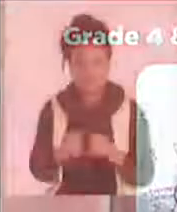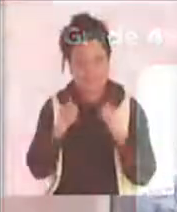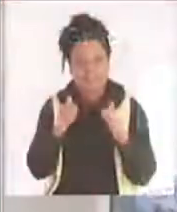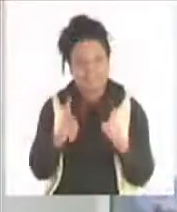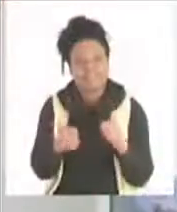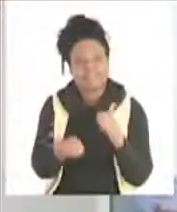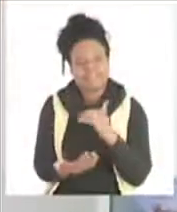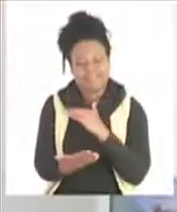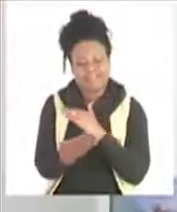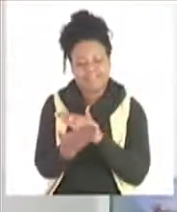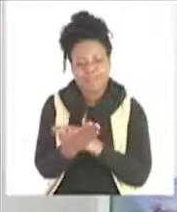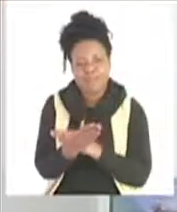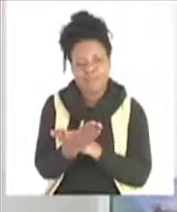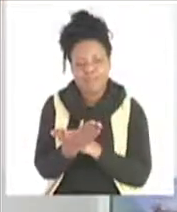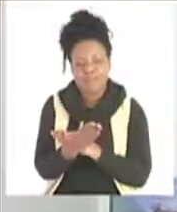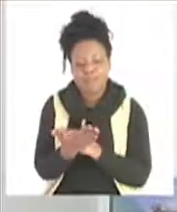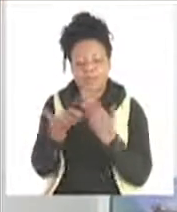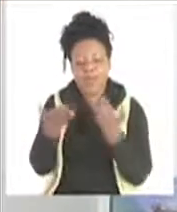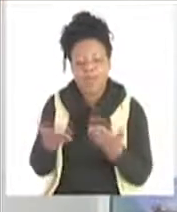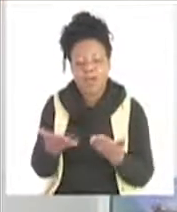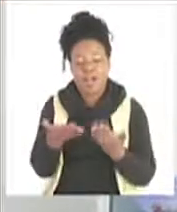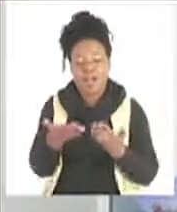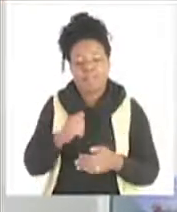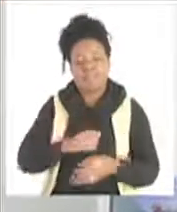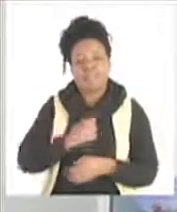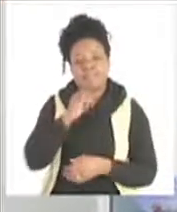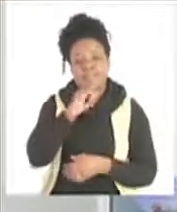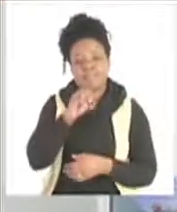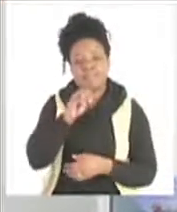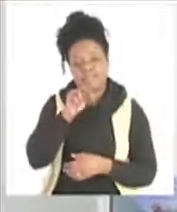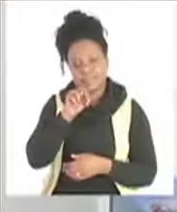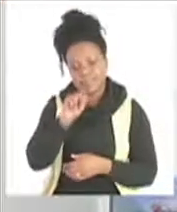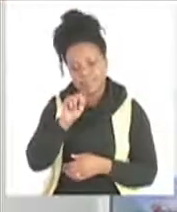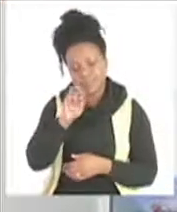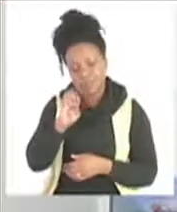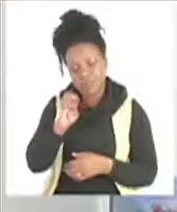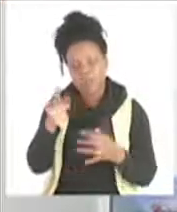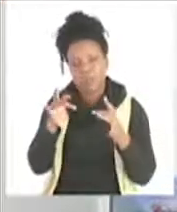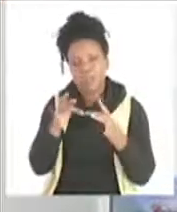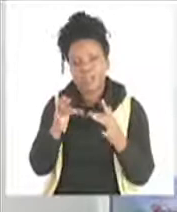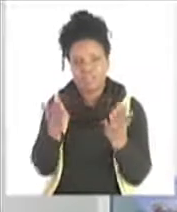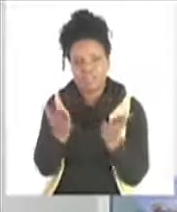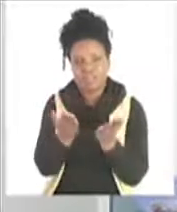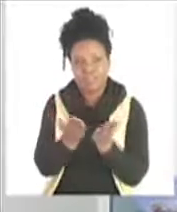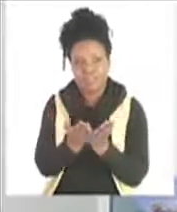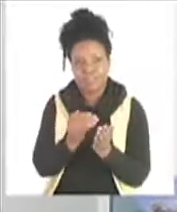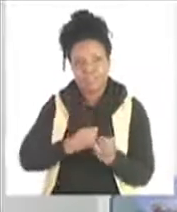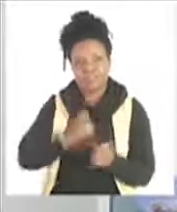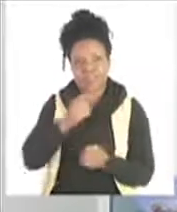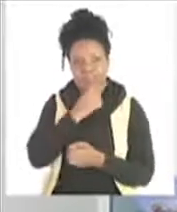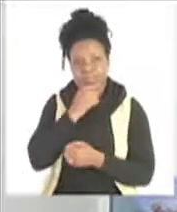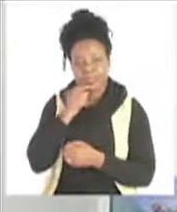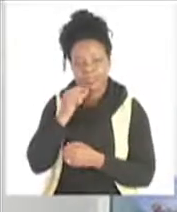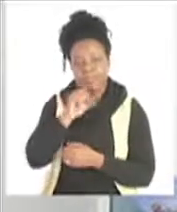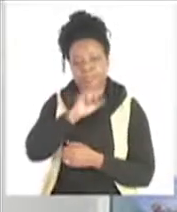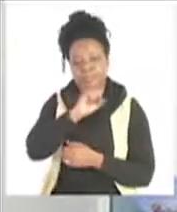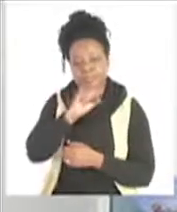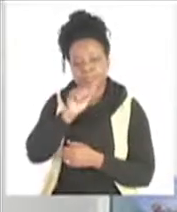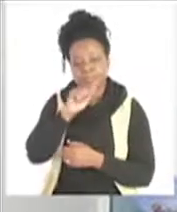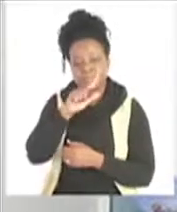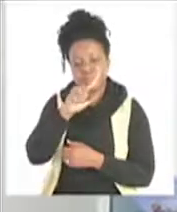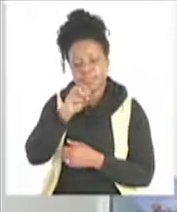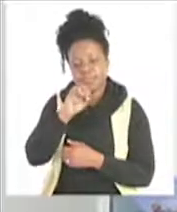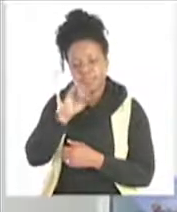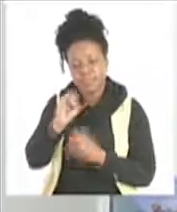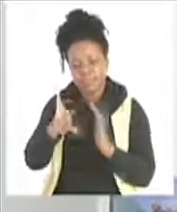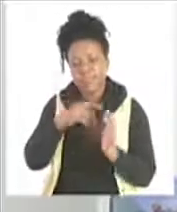Good morning, Namibia, and welcome to My Zone Online School. I'm Mr. Sean Diergaard, and welcome to our friend